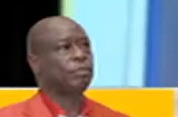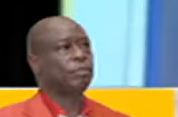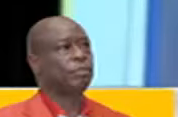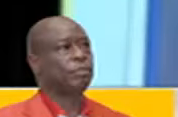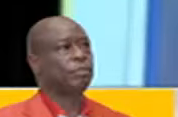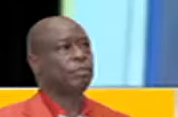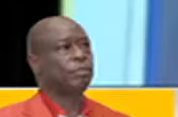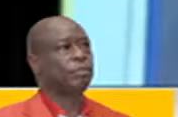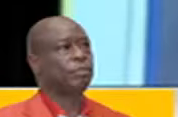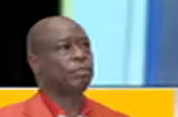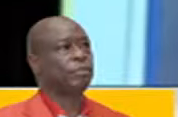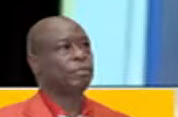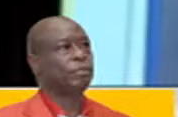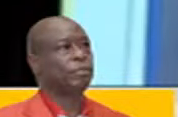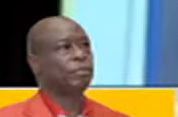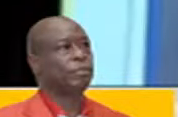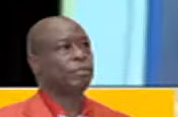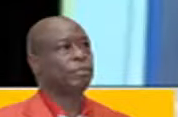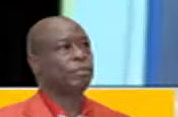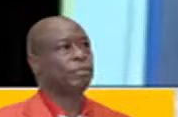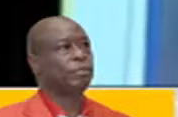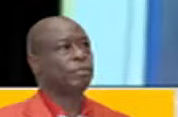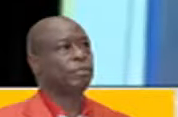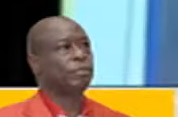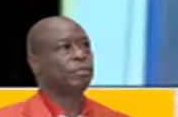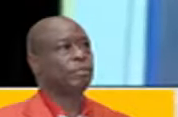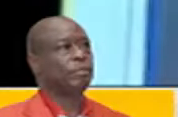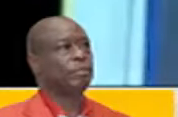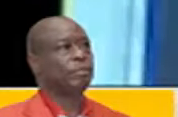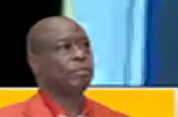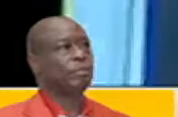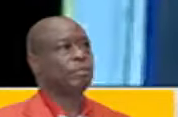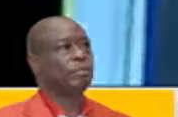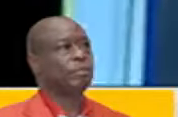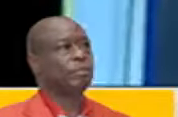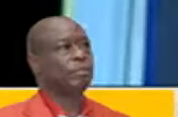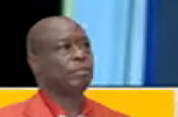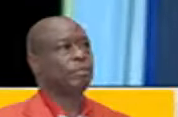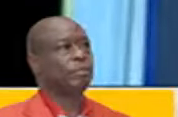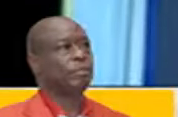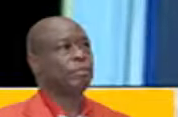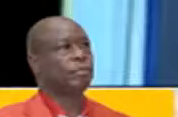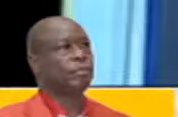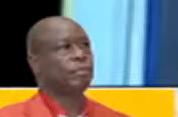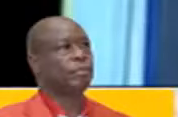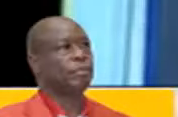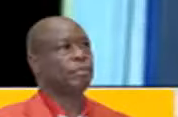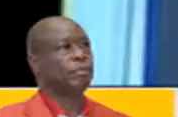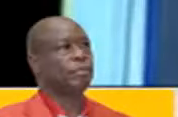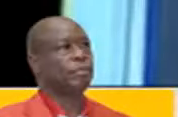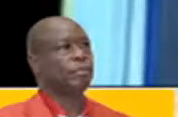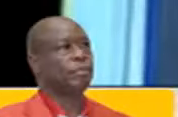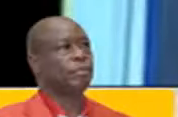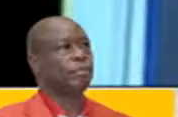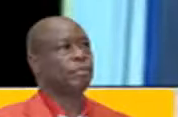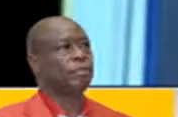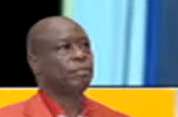President William Ruto and I were the darling of the Kenyan people. By listening to them, by engaging